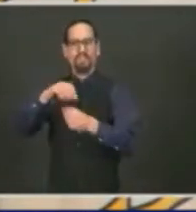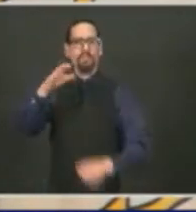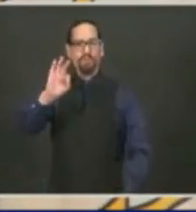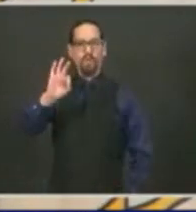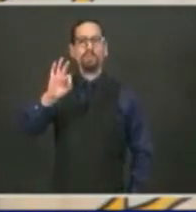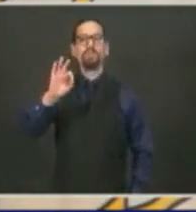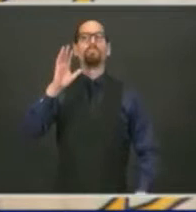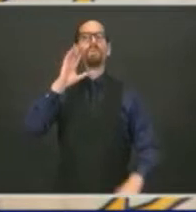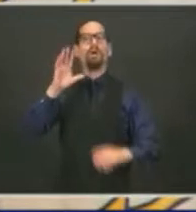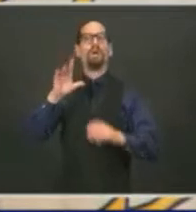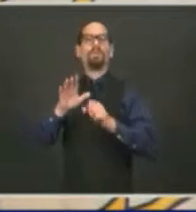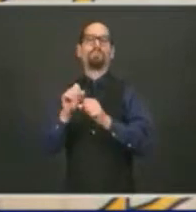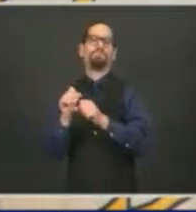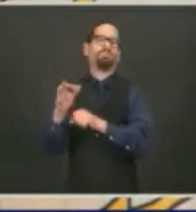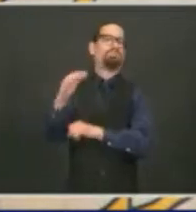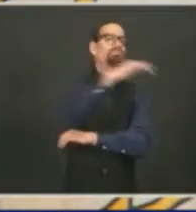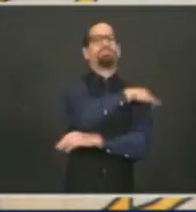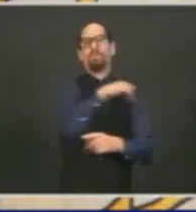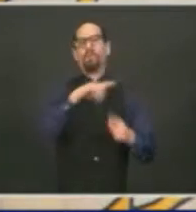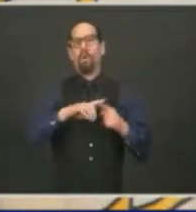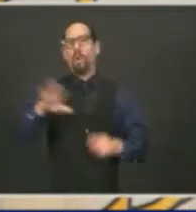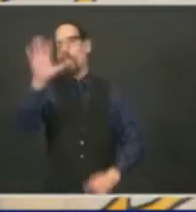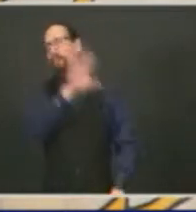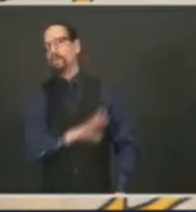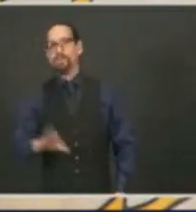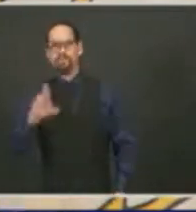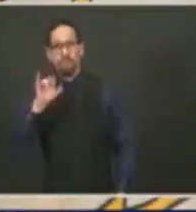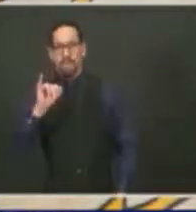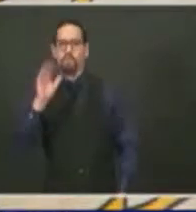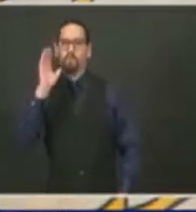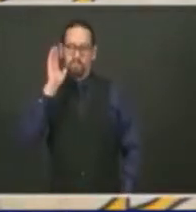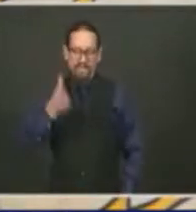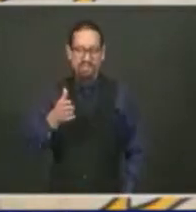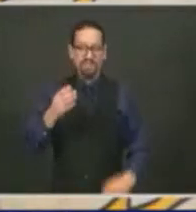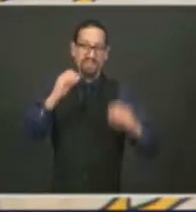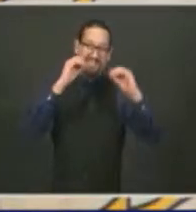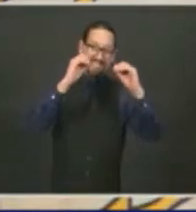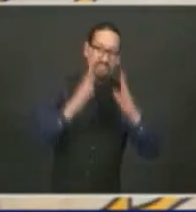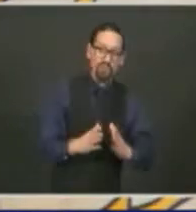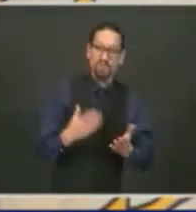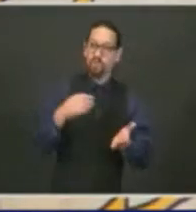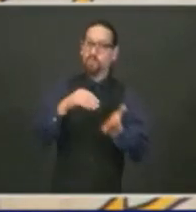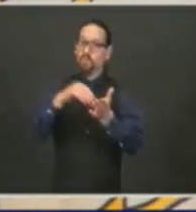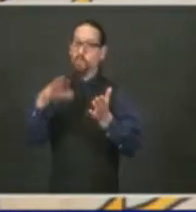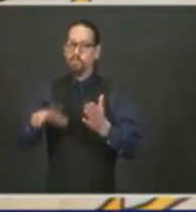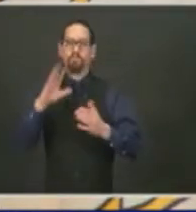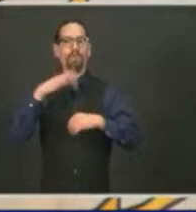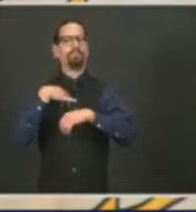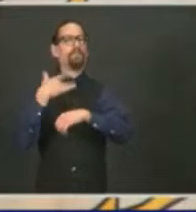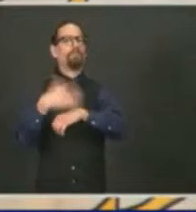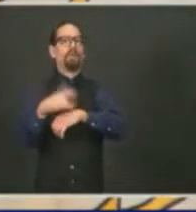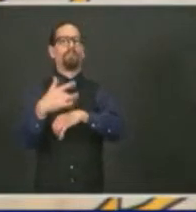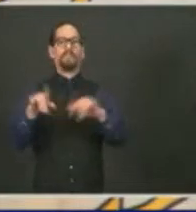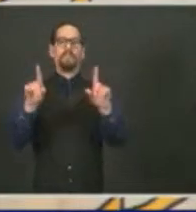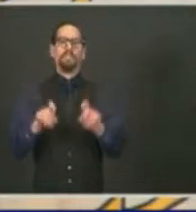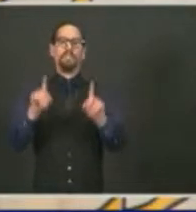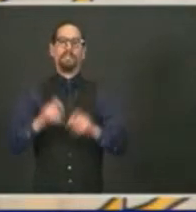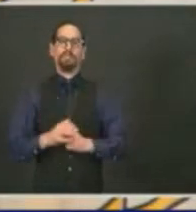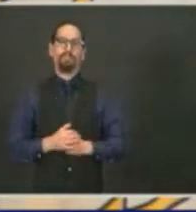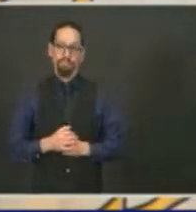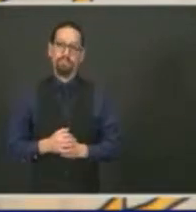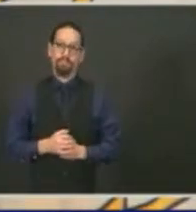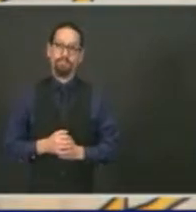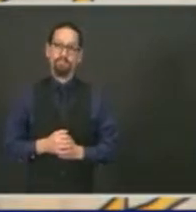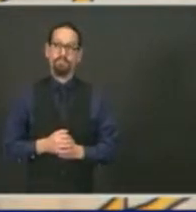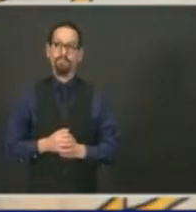regular basis of everybody, teachers and students in the buildings. So we've reached out to